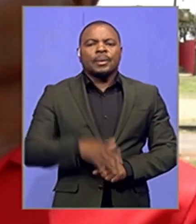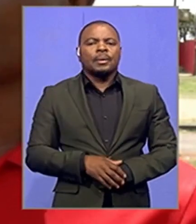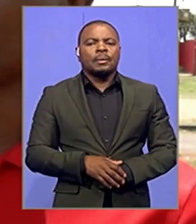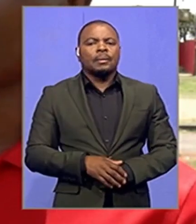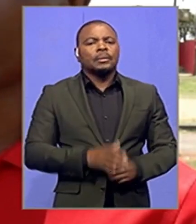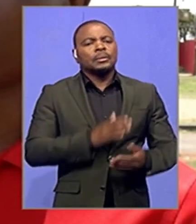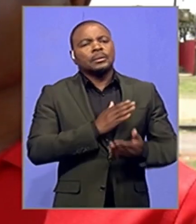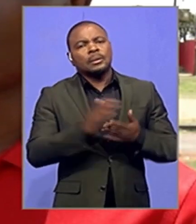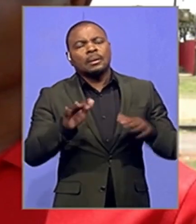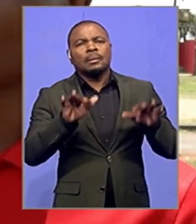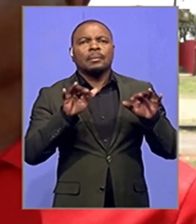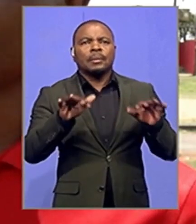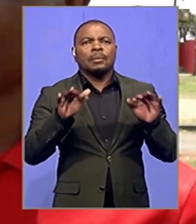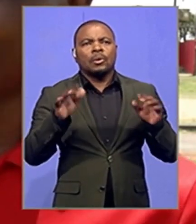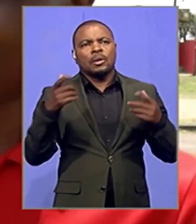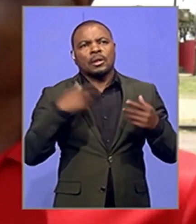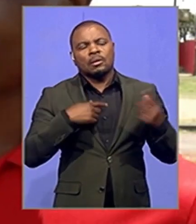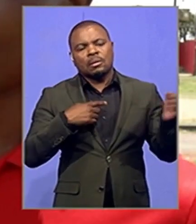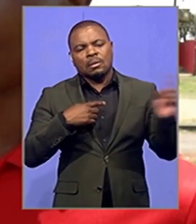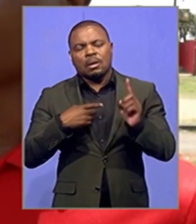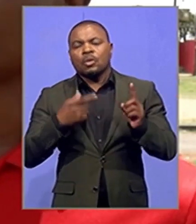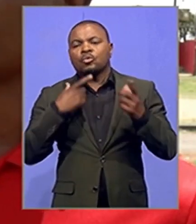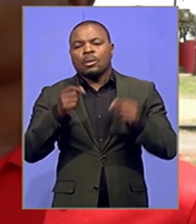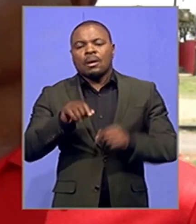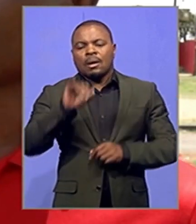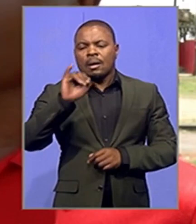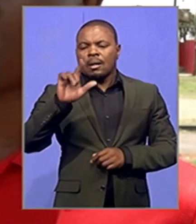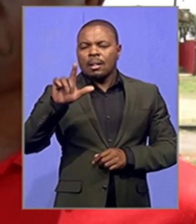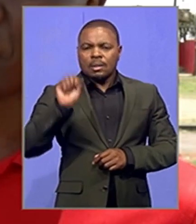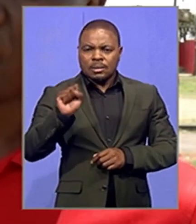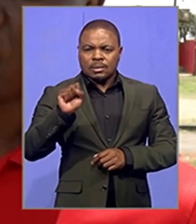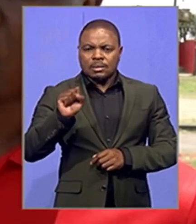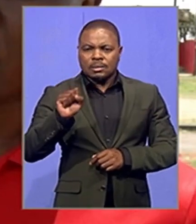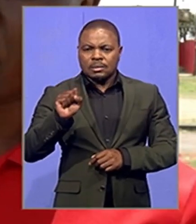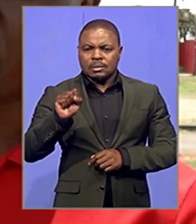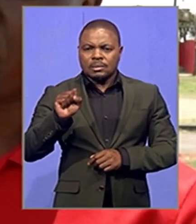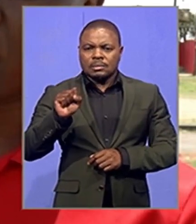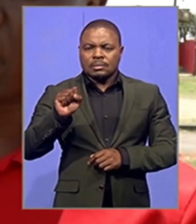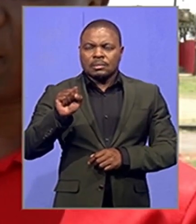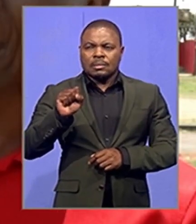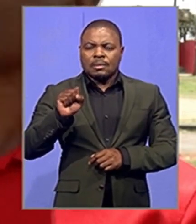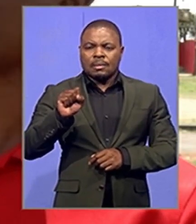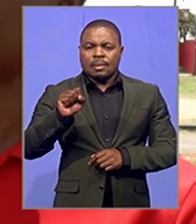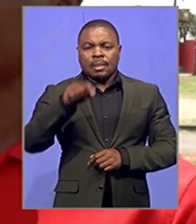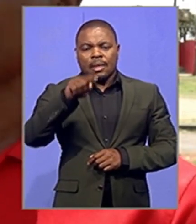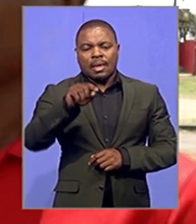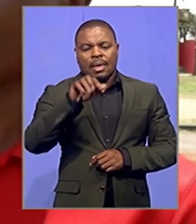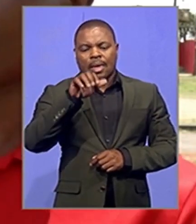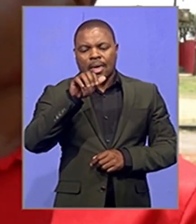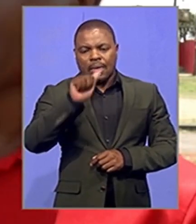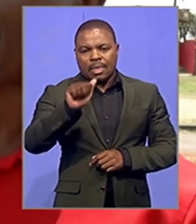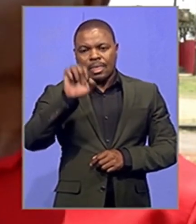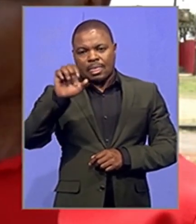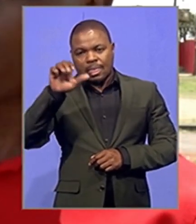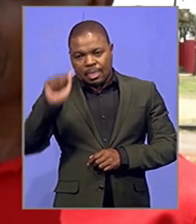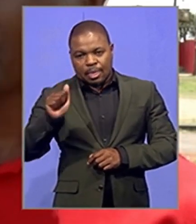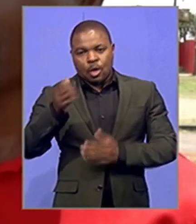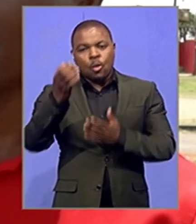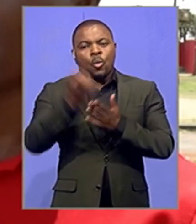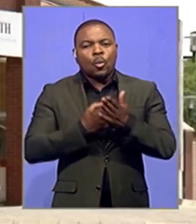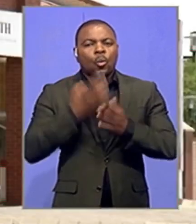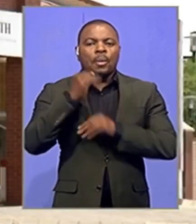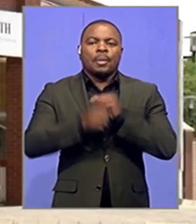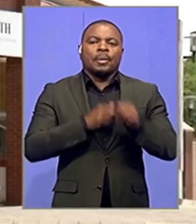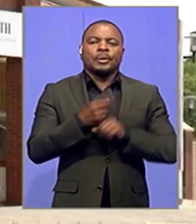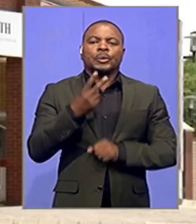taken to do the ILS or in the AEA course in